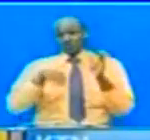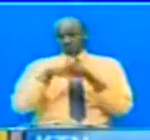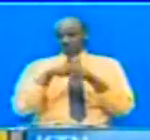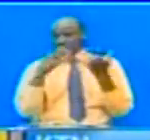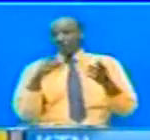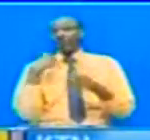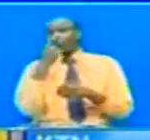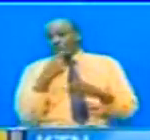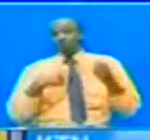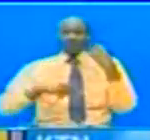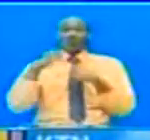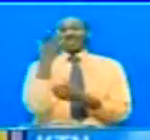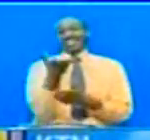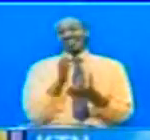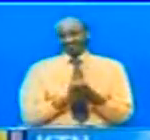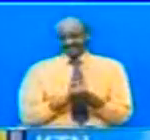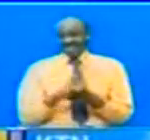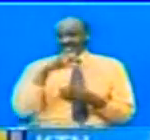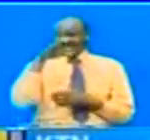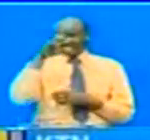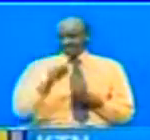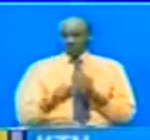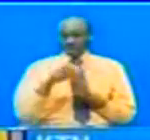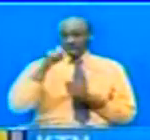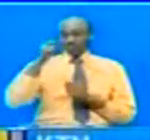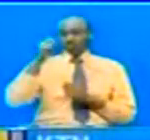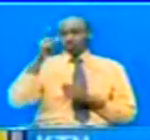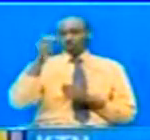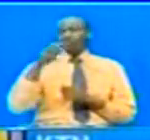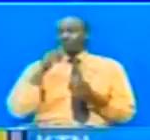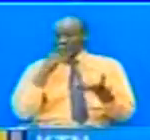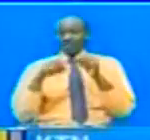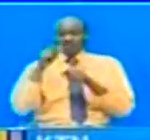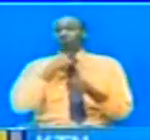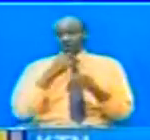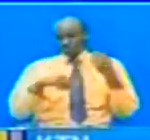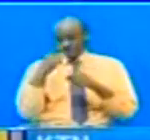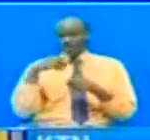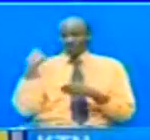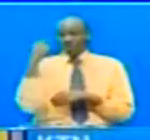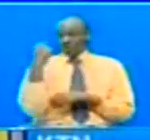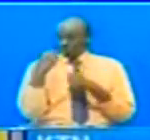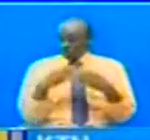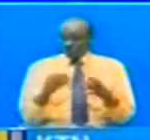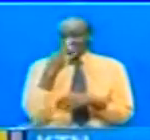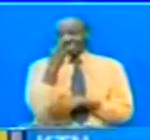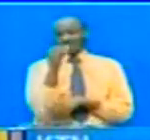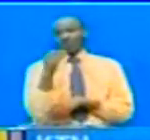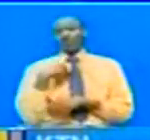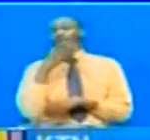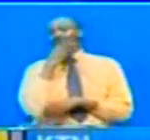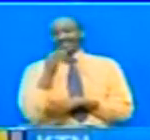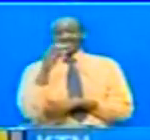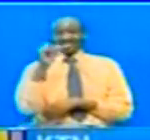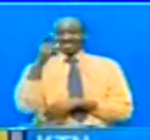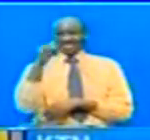will have the upper hand? Southampton will be going all out to get back to winning ways following their 3-0 loss to defending champions Manchester City over the